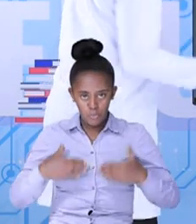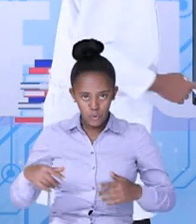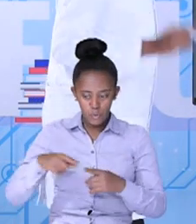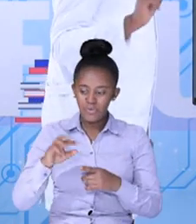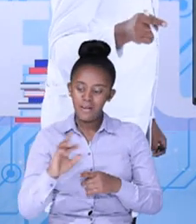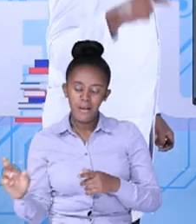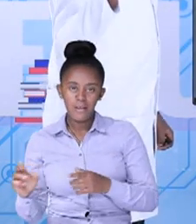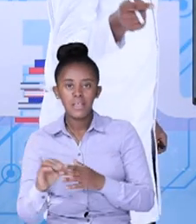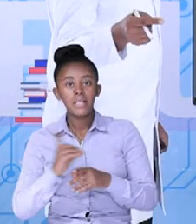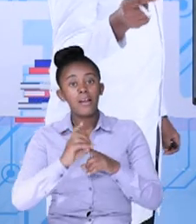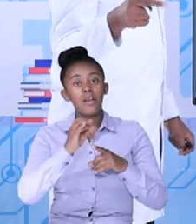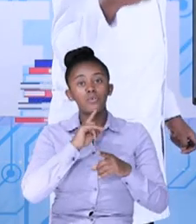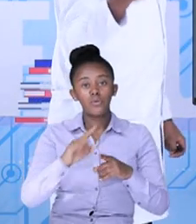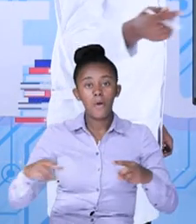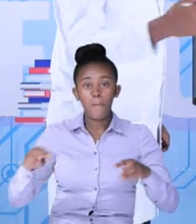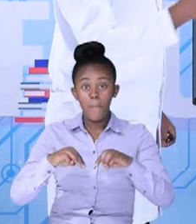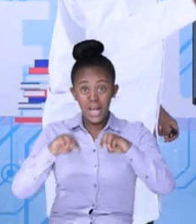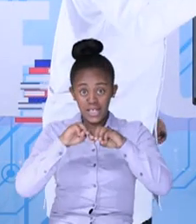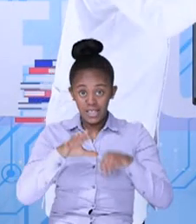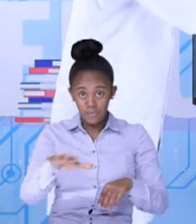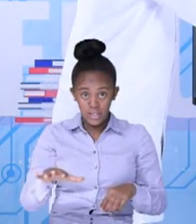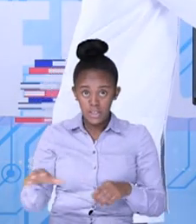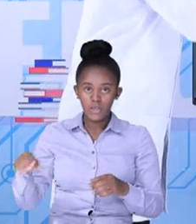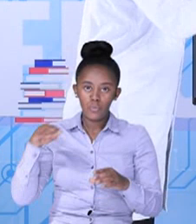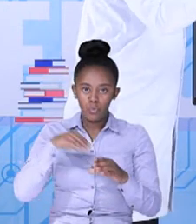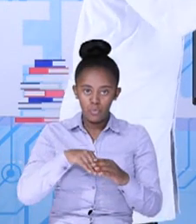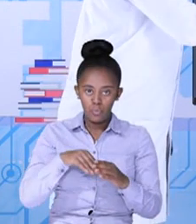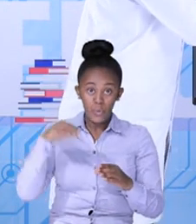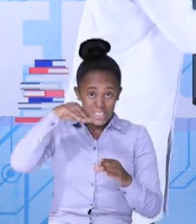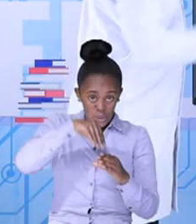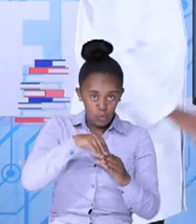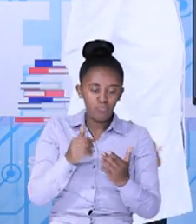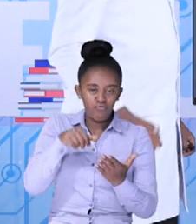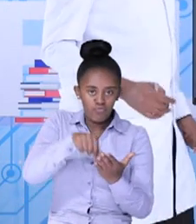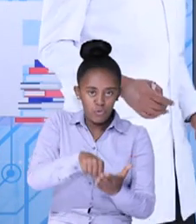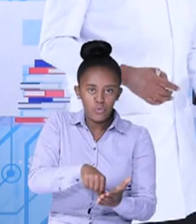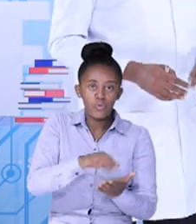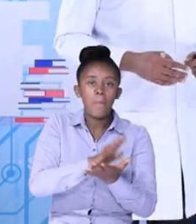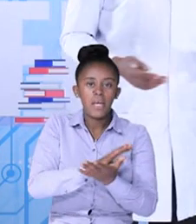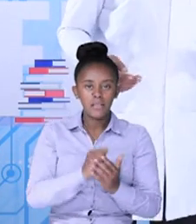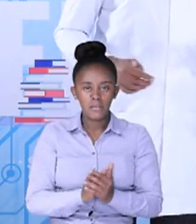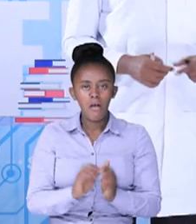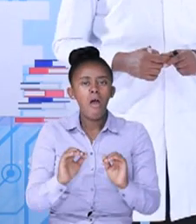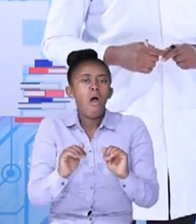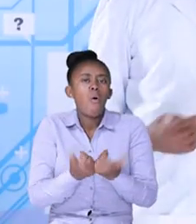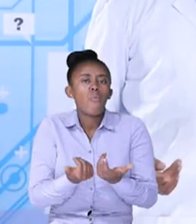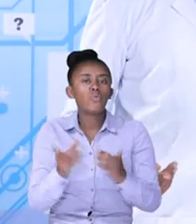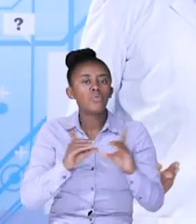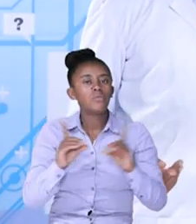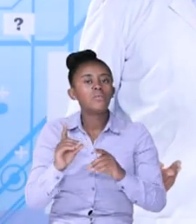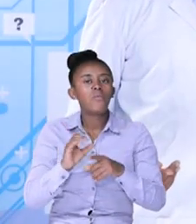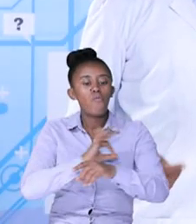right, and the direction of the magnetic field is towards the page or into the page. Then how do we determine